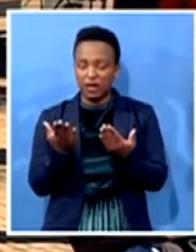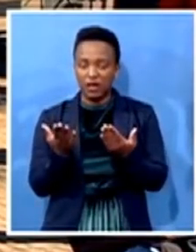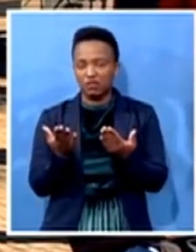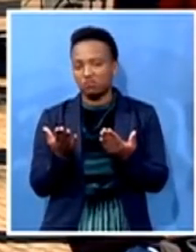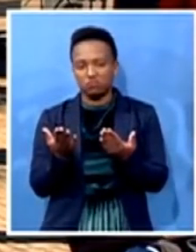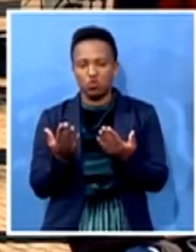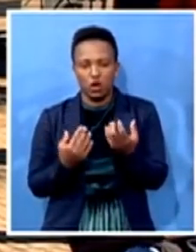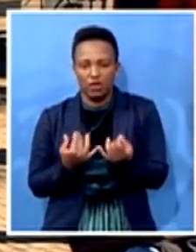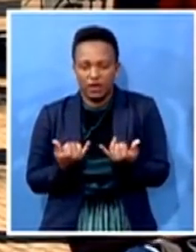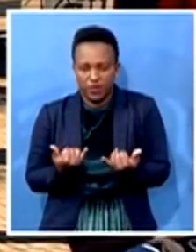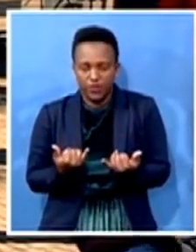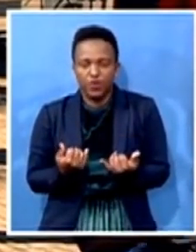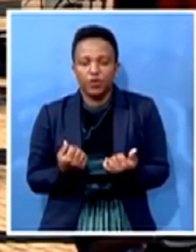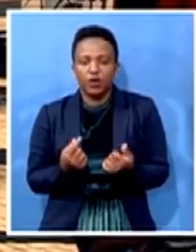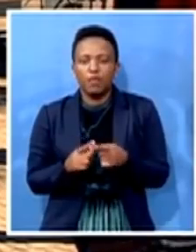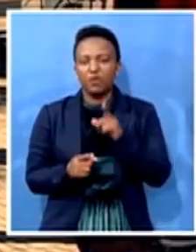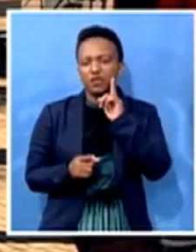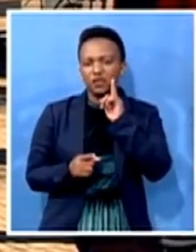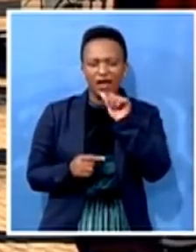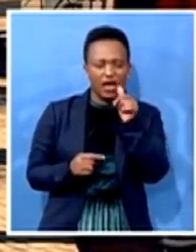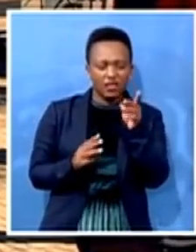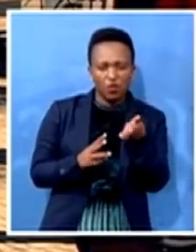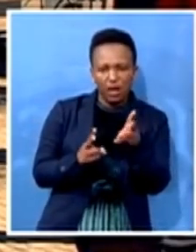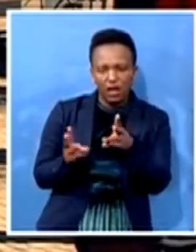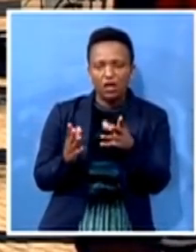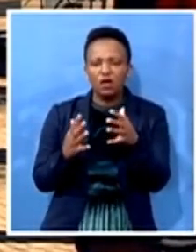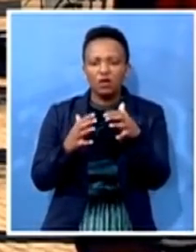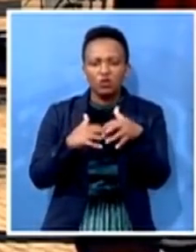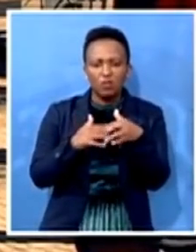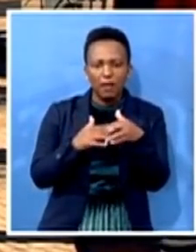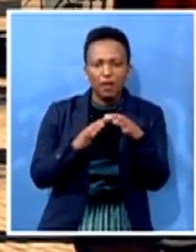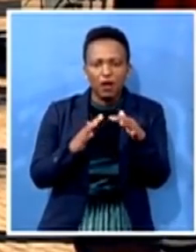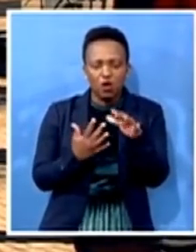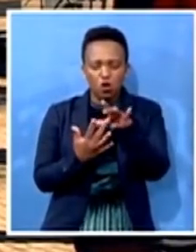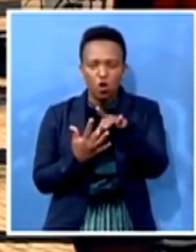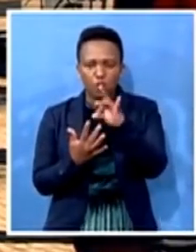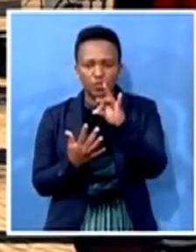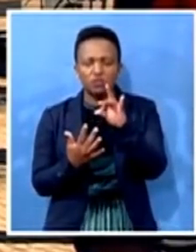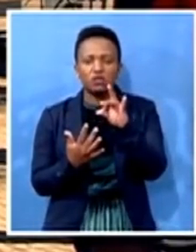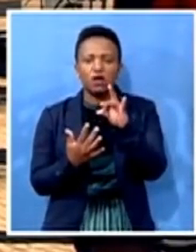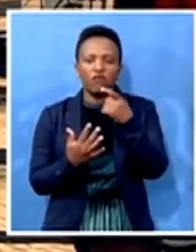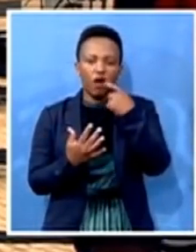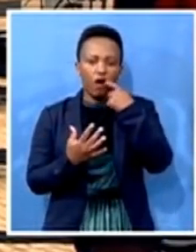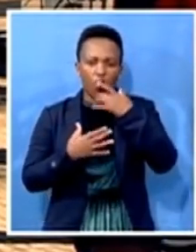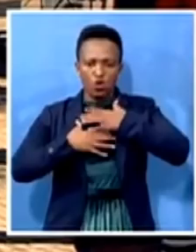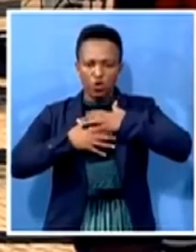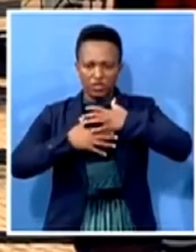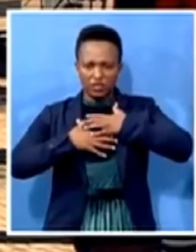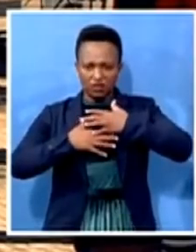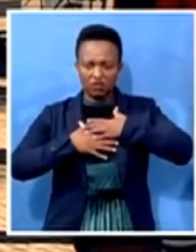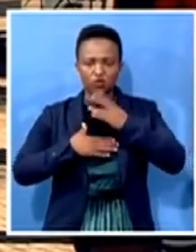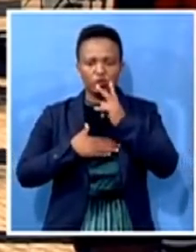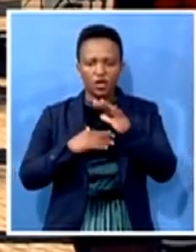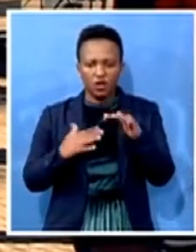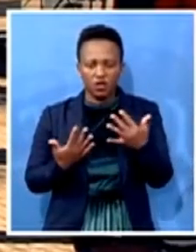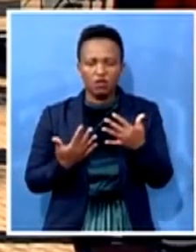actually put up. One of the options is to have concentrated oxygen. And the patients who are here are patients that, in essence,